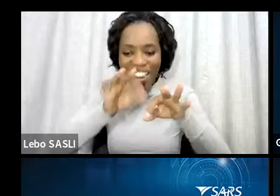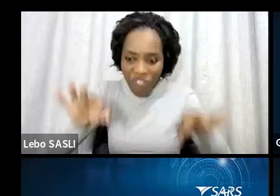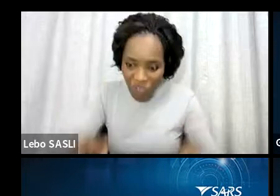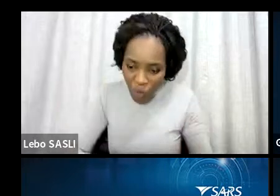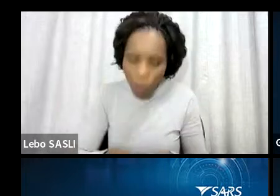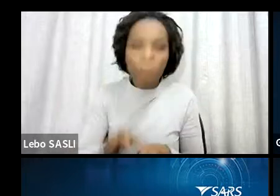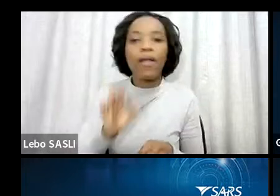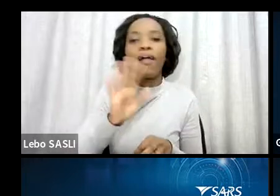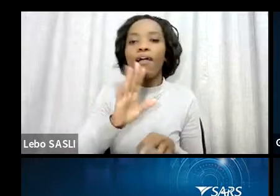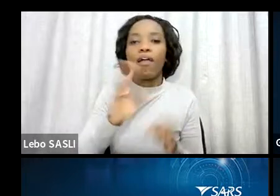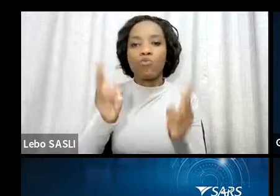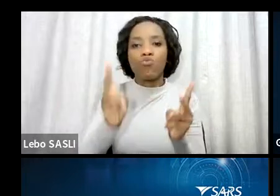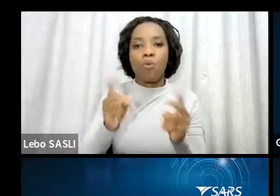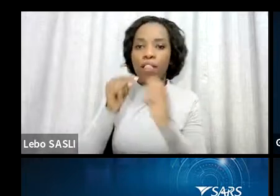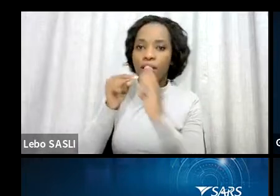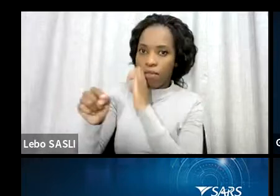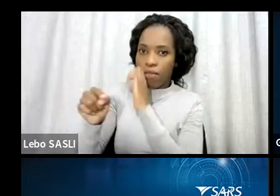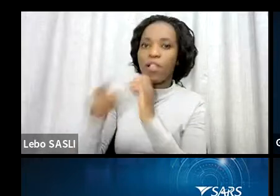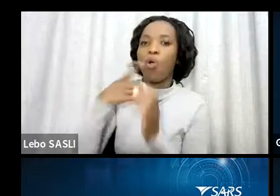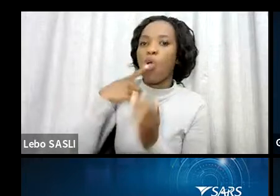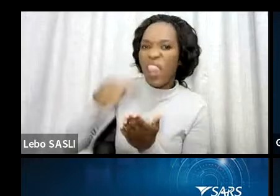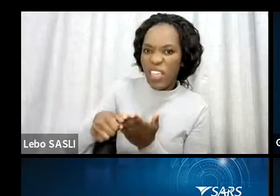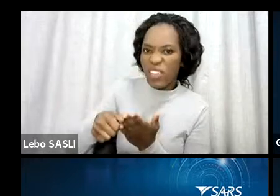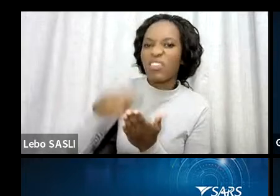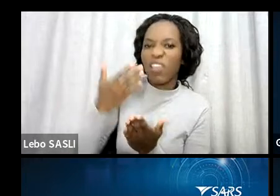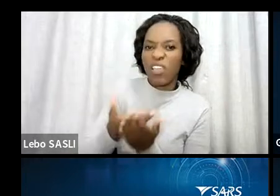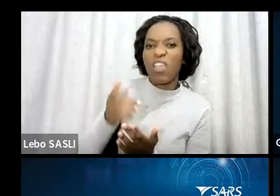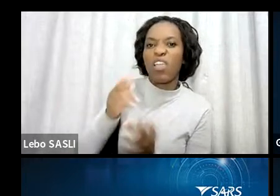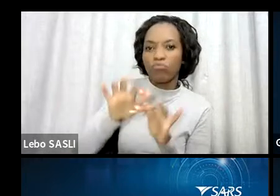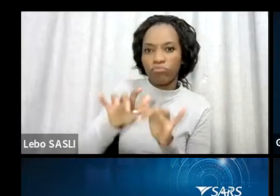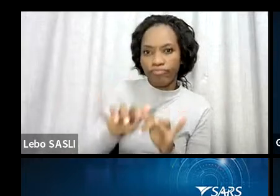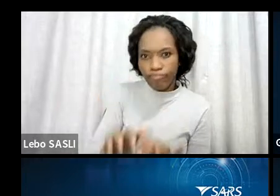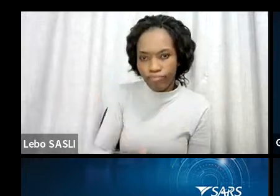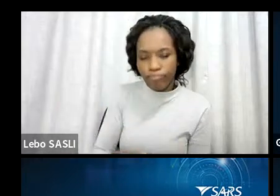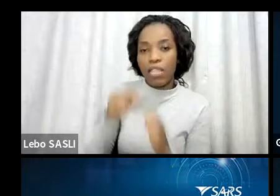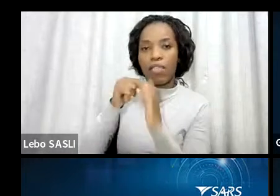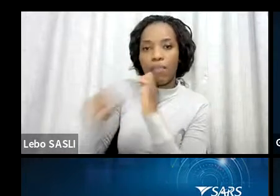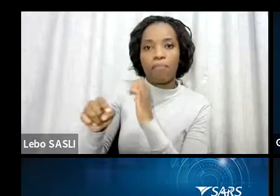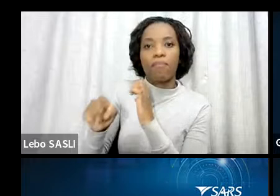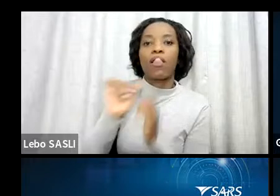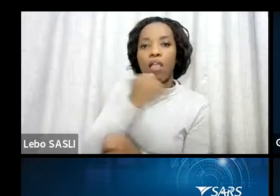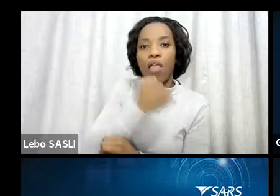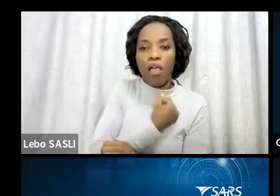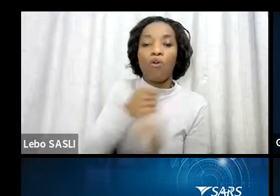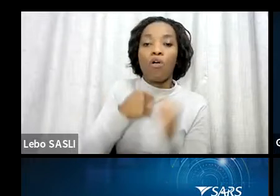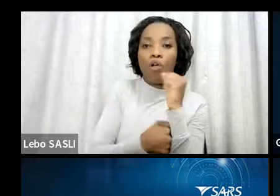normal email or a normal letter can be drafted and emailed to our office at